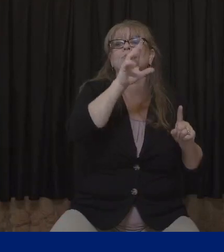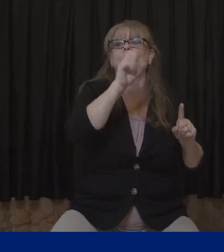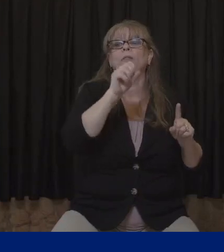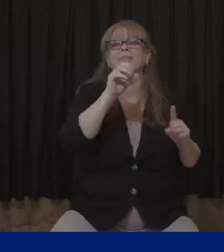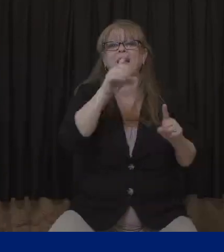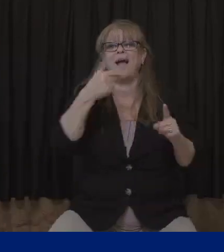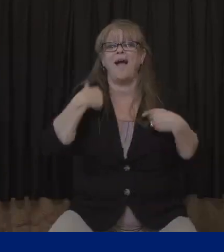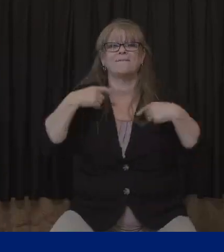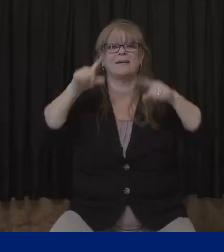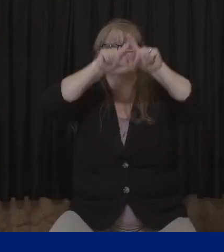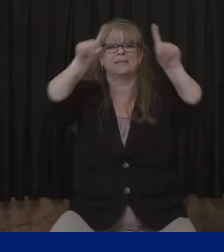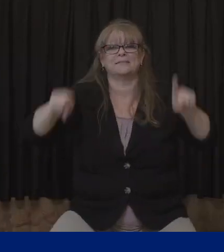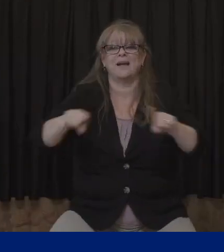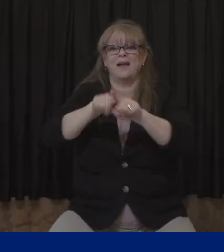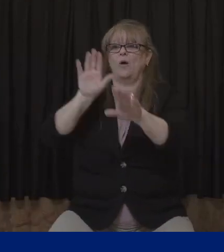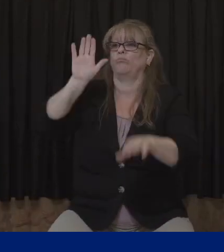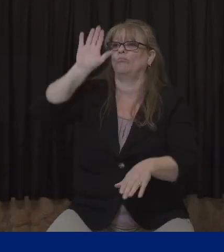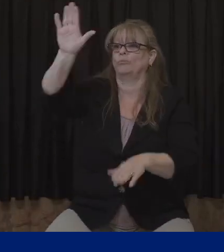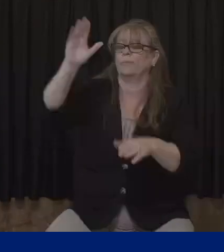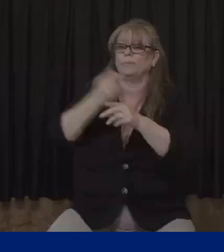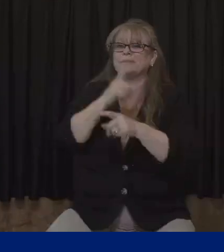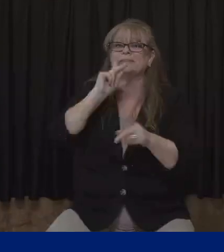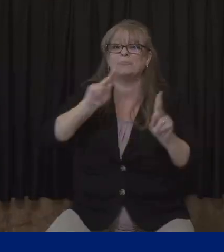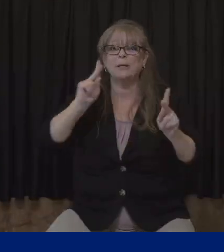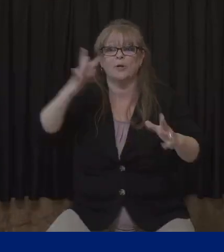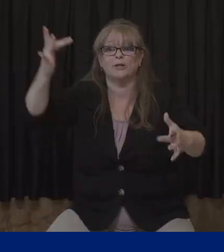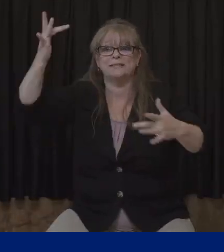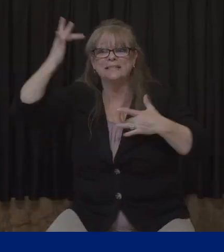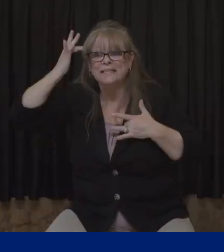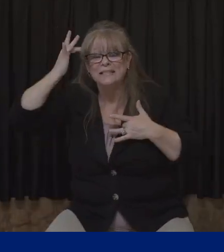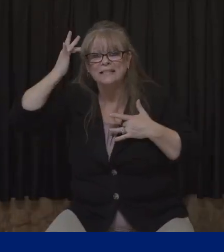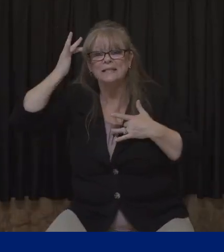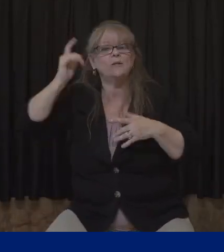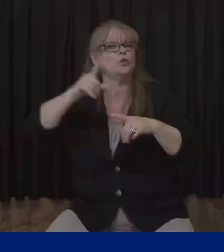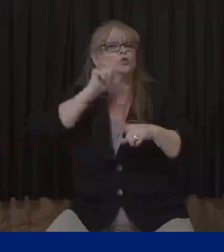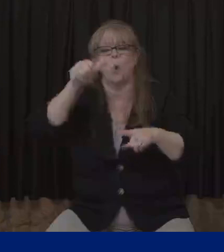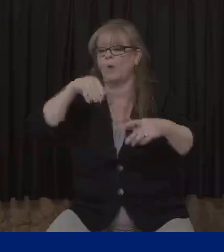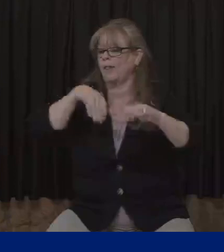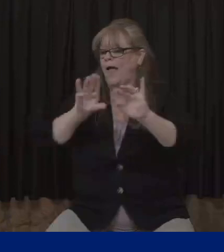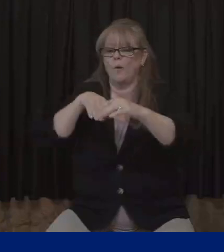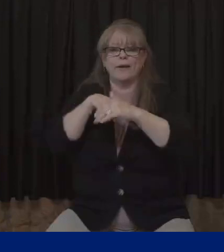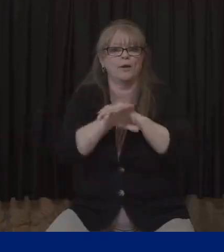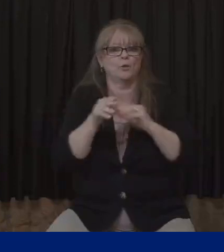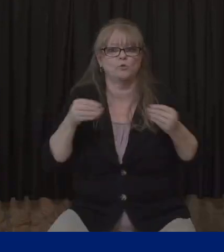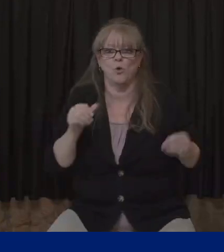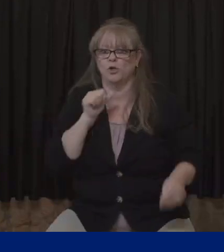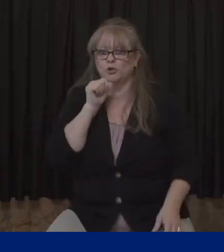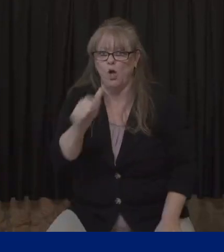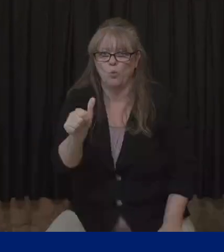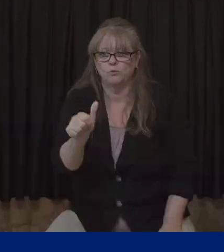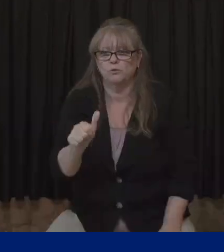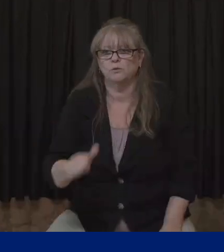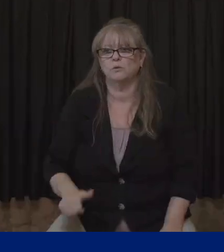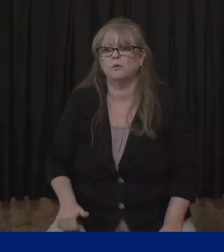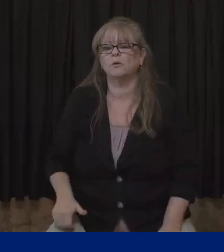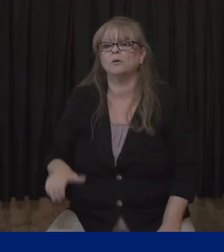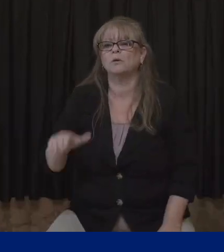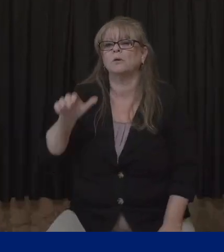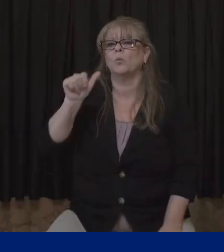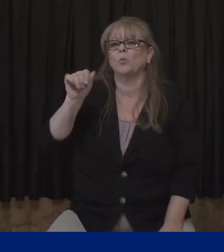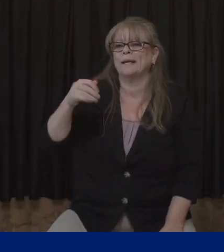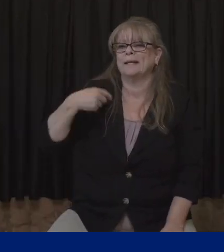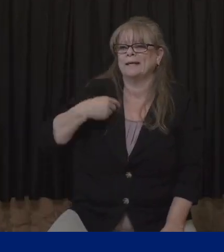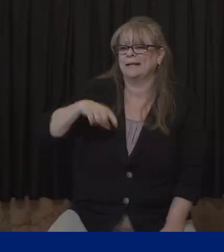practices. There's also some protections for employees in place. Employees need to wear face coverings, and if they're